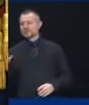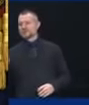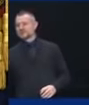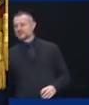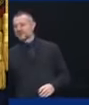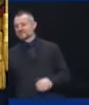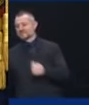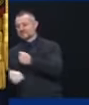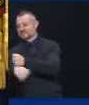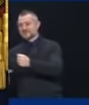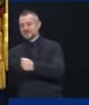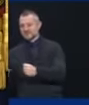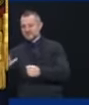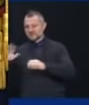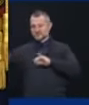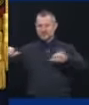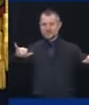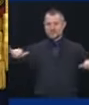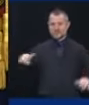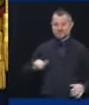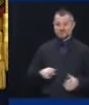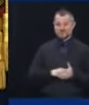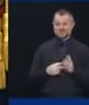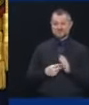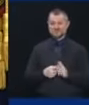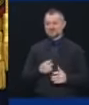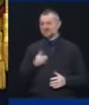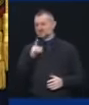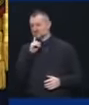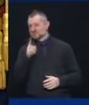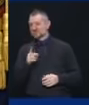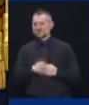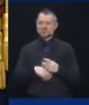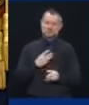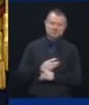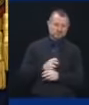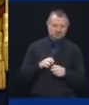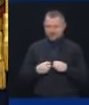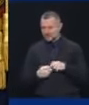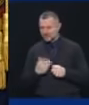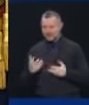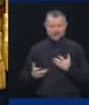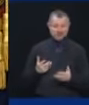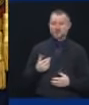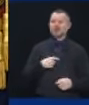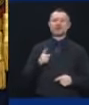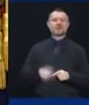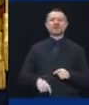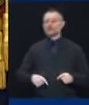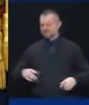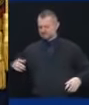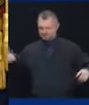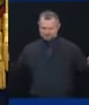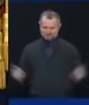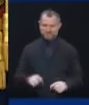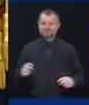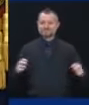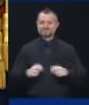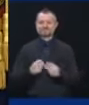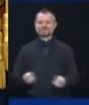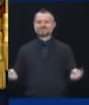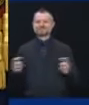be practical complications, just in that you can't put people in a room and you can't meet. We're going to have the